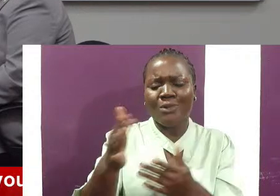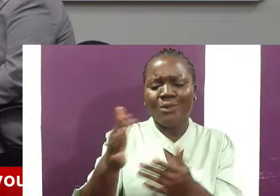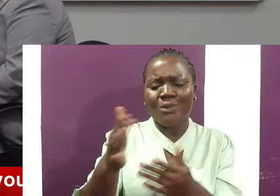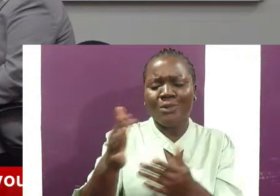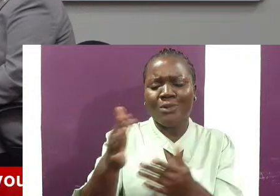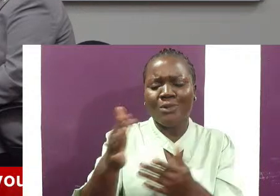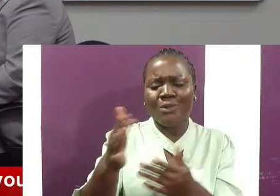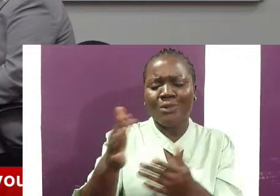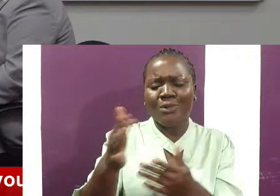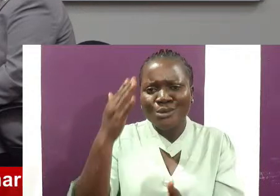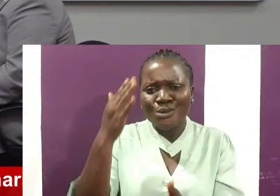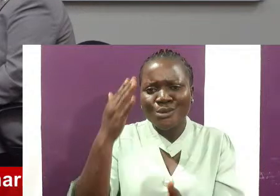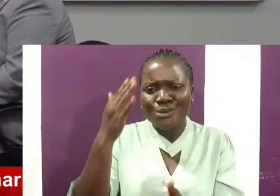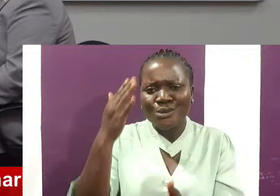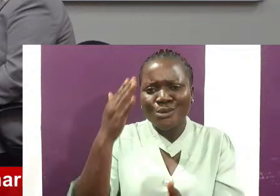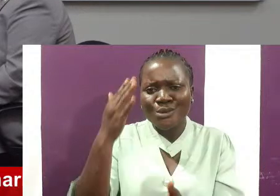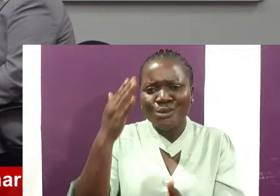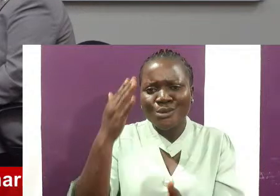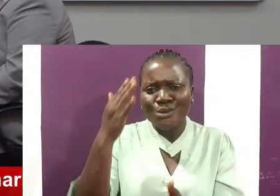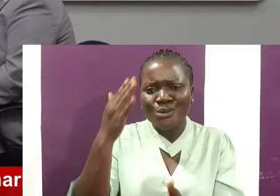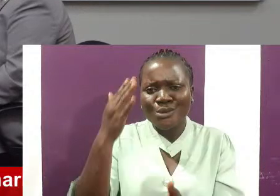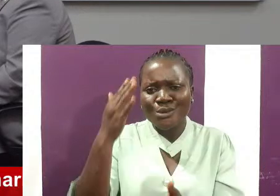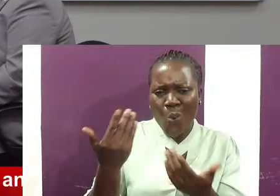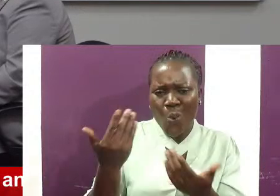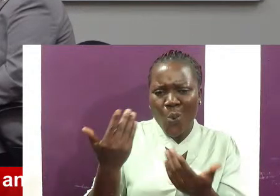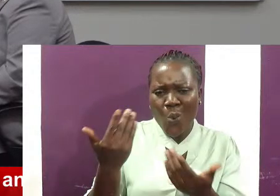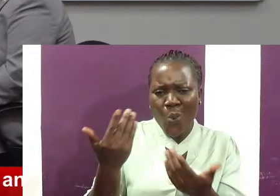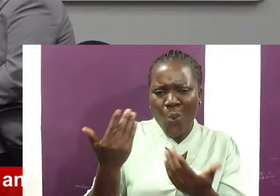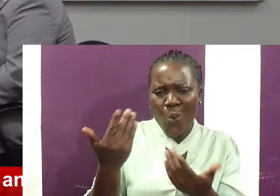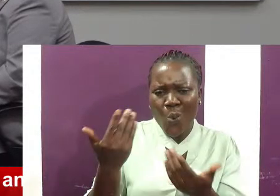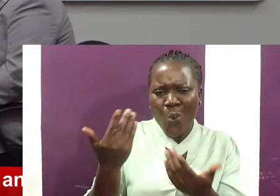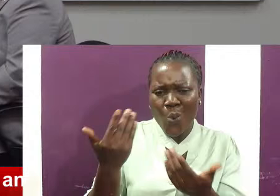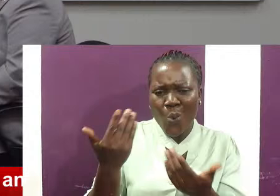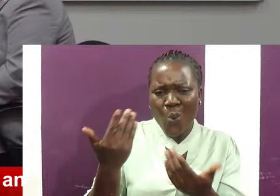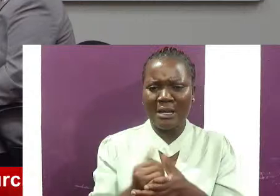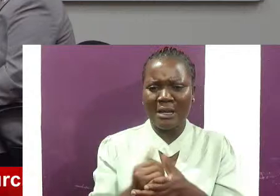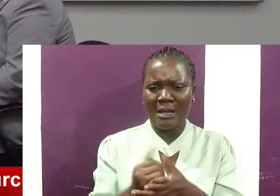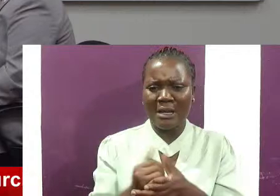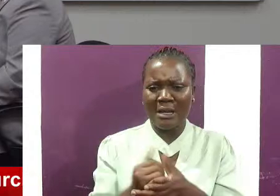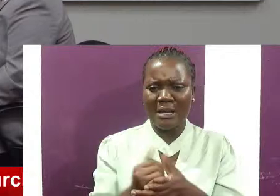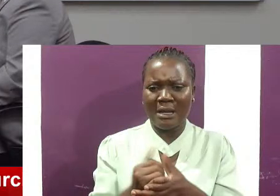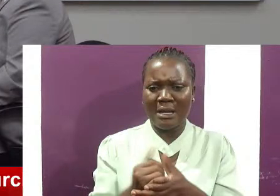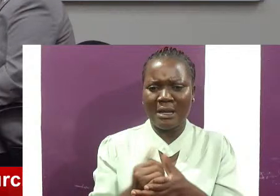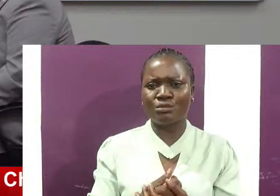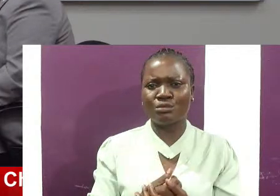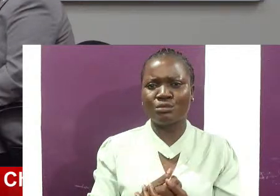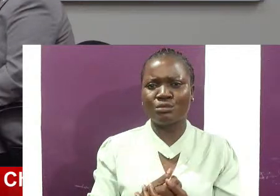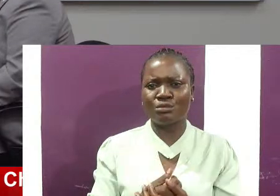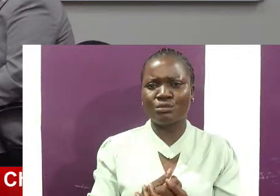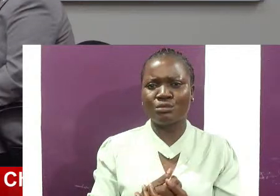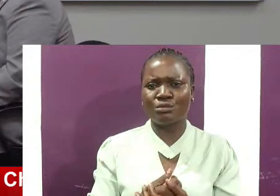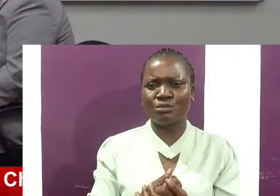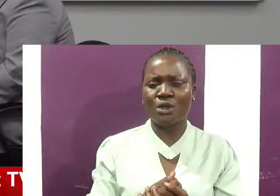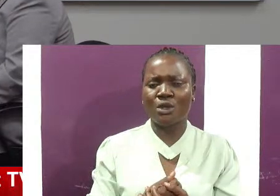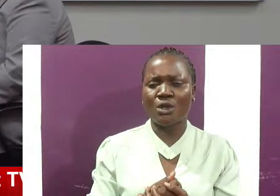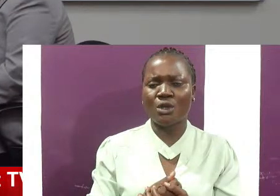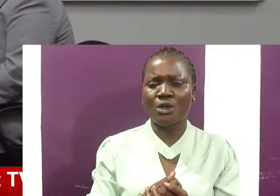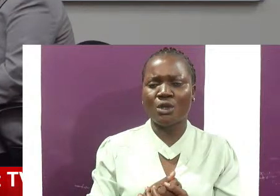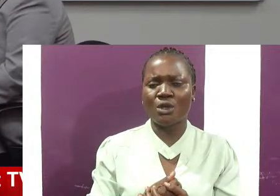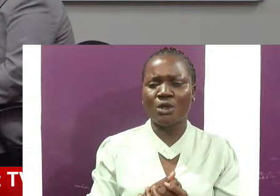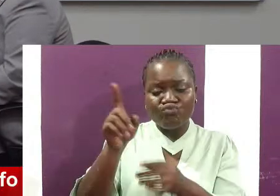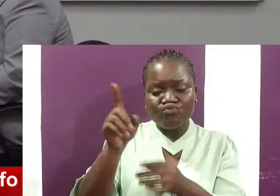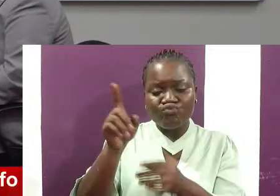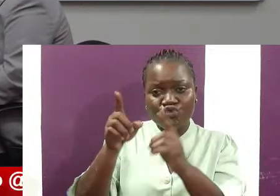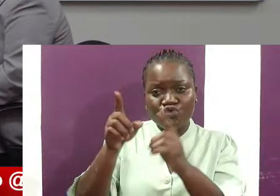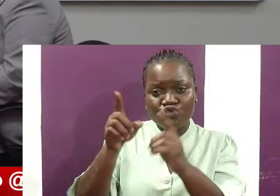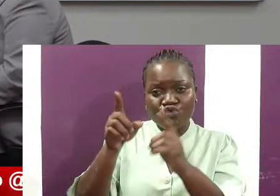are two groups, there are two churches in the Bible. So why do you keep saying one body, one church? The word congregation